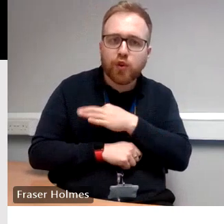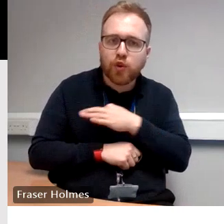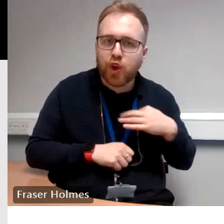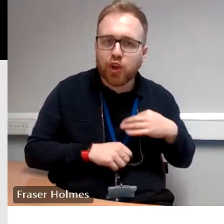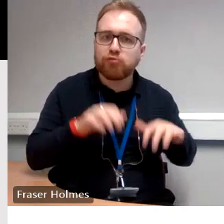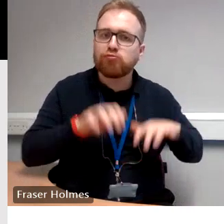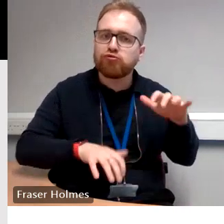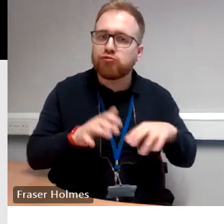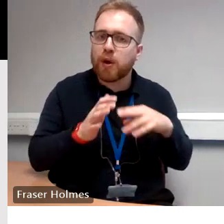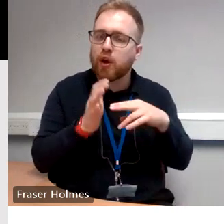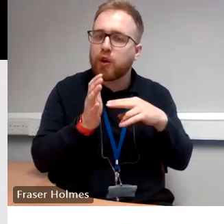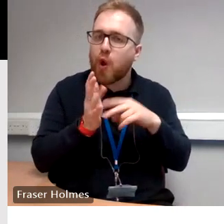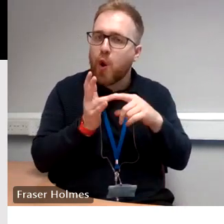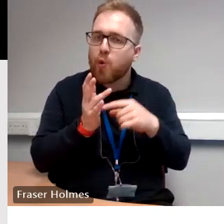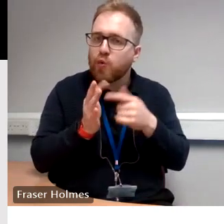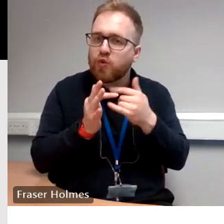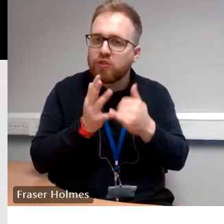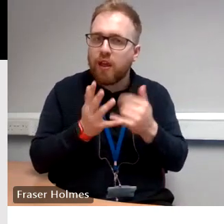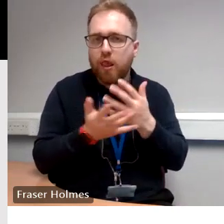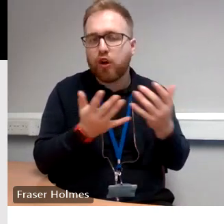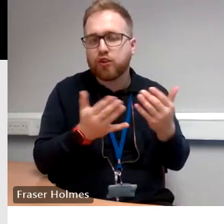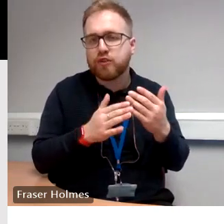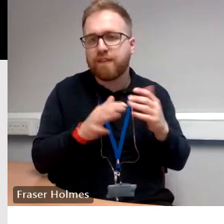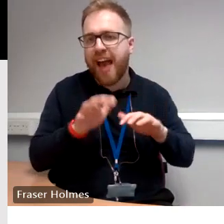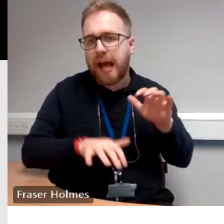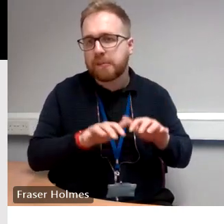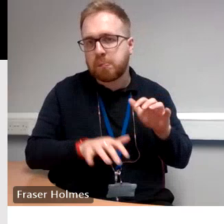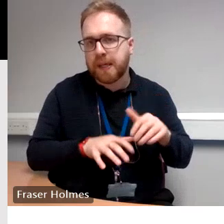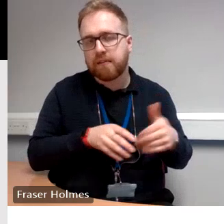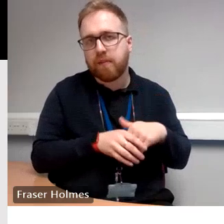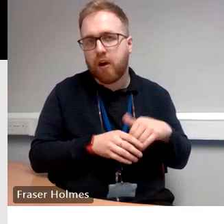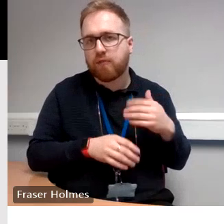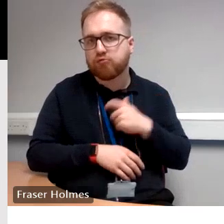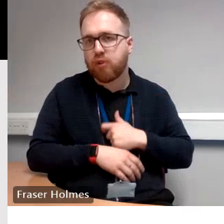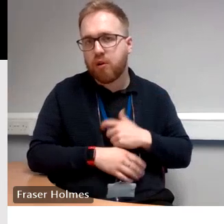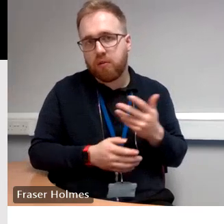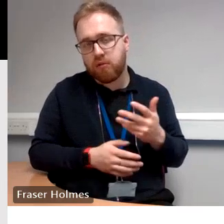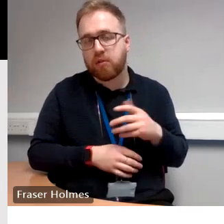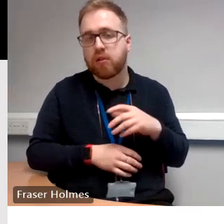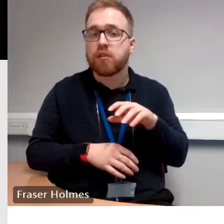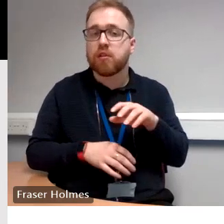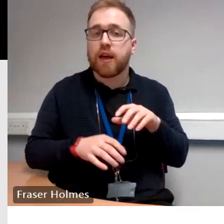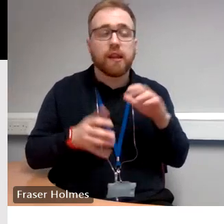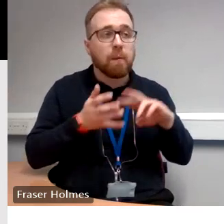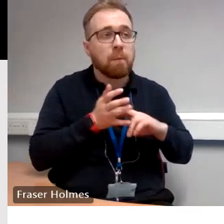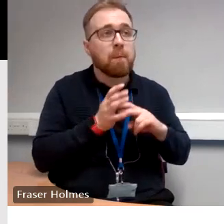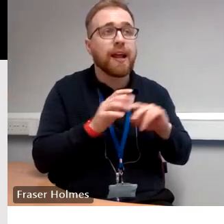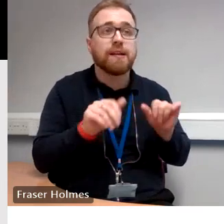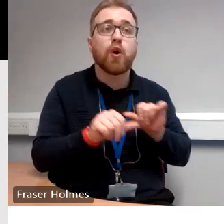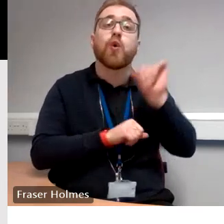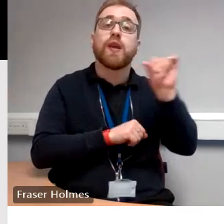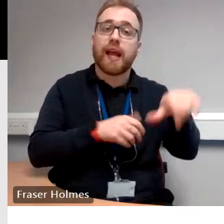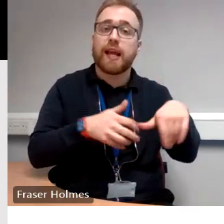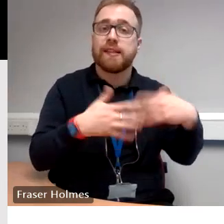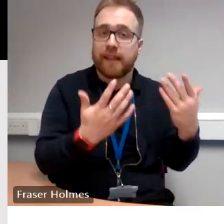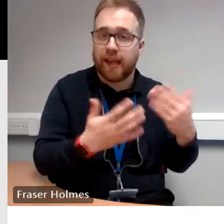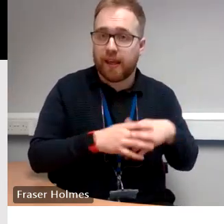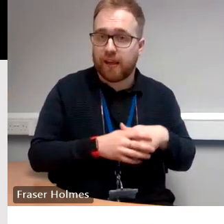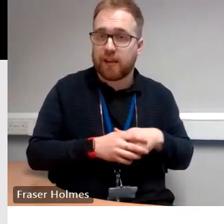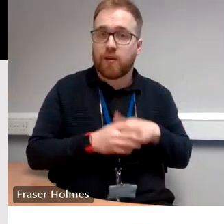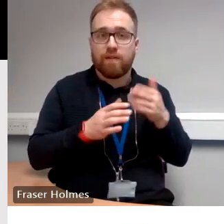up notes, quite a lot of admin, as you can imagine, that comes with the role, and then planning again for the next day ahead. So it's a